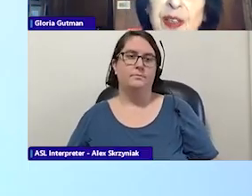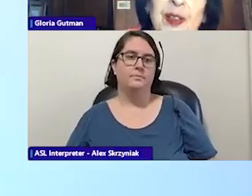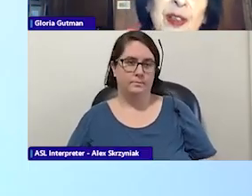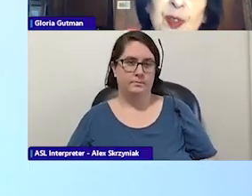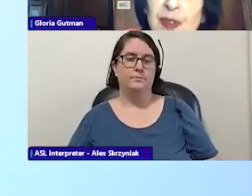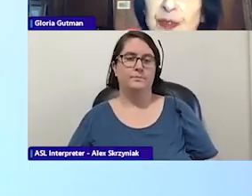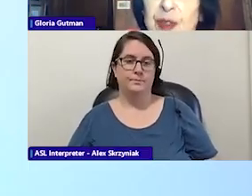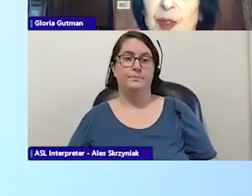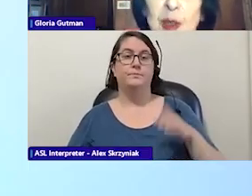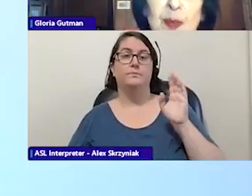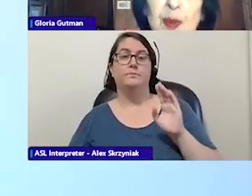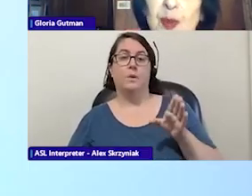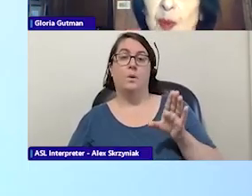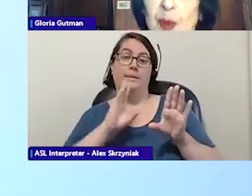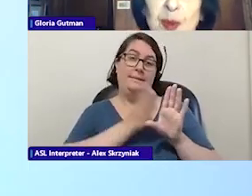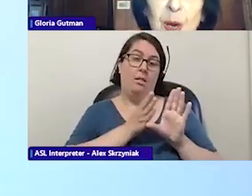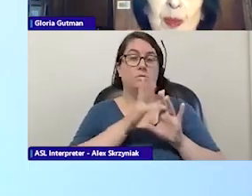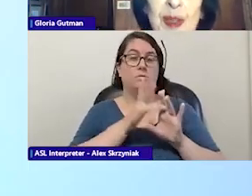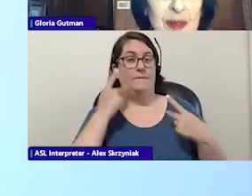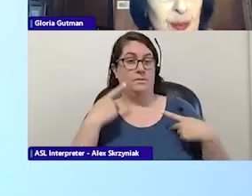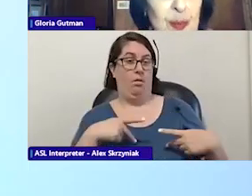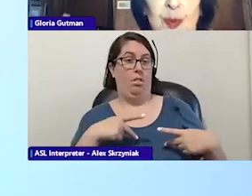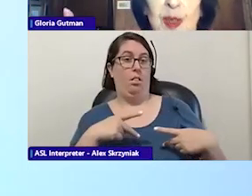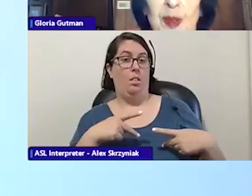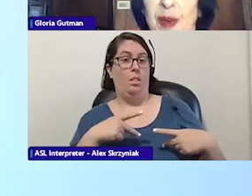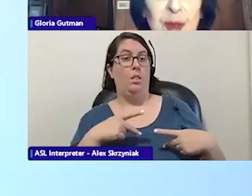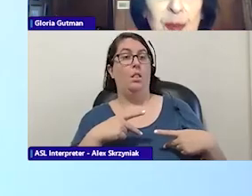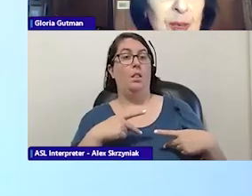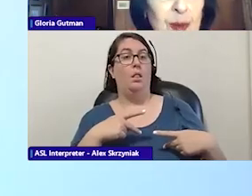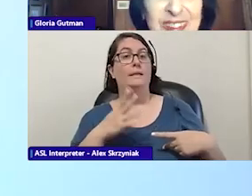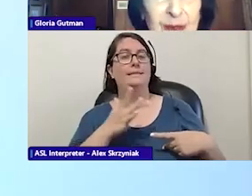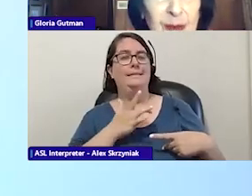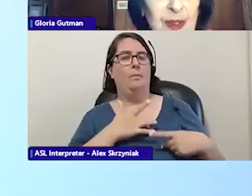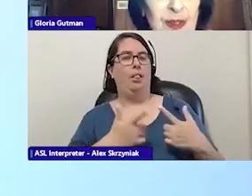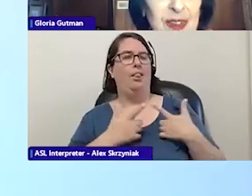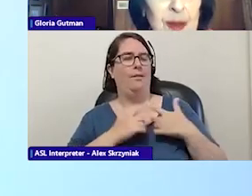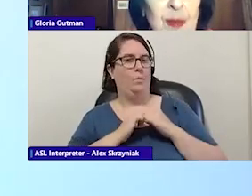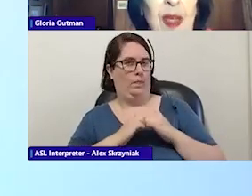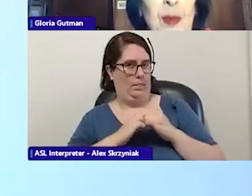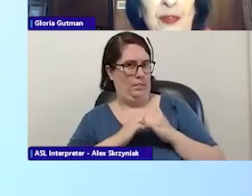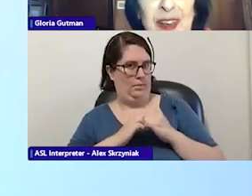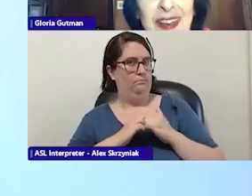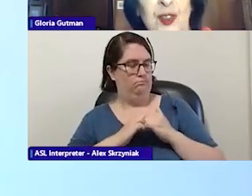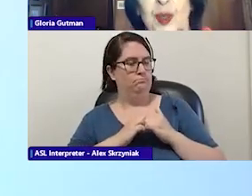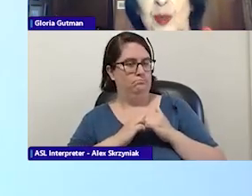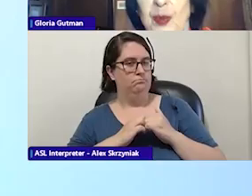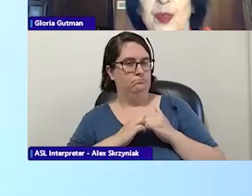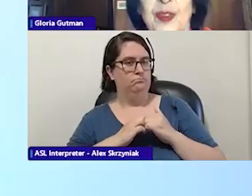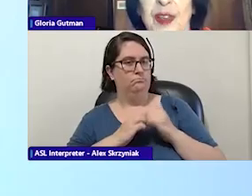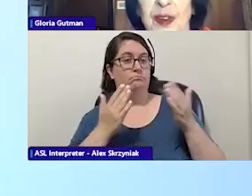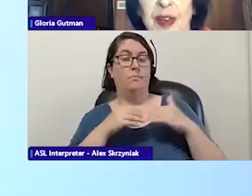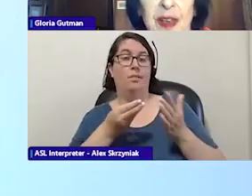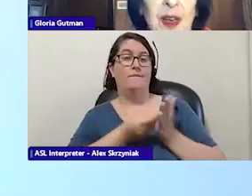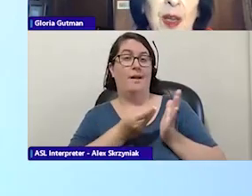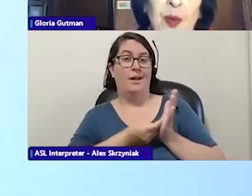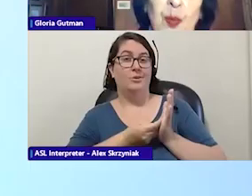And psychological and physical abuse were most commonly perpetrated by somebody who lived with the victim. Financial abuse, on